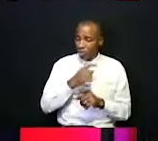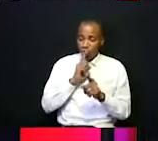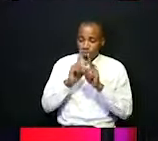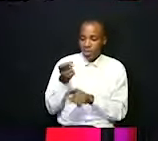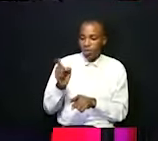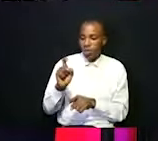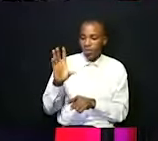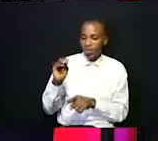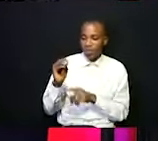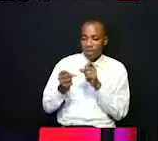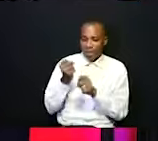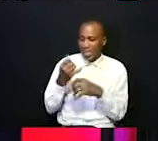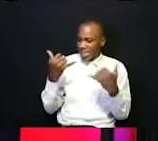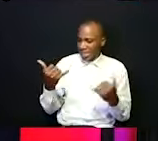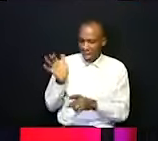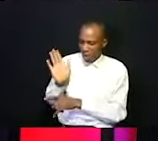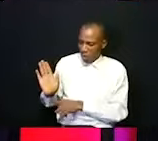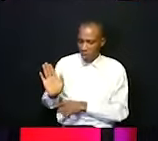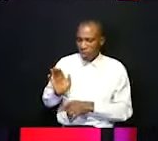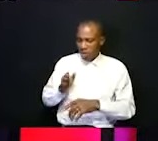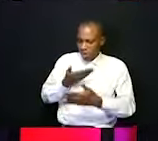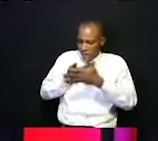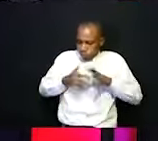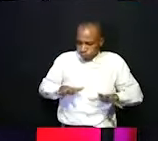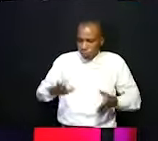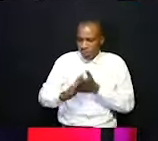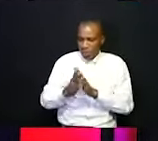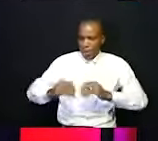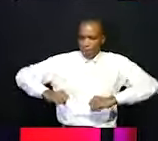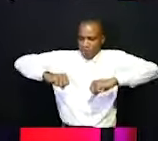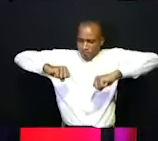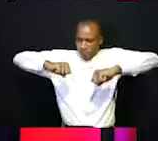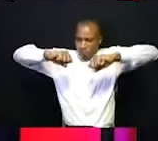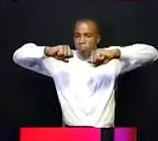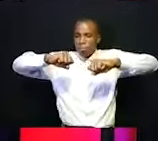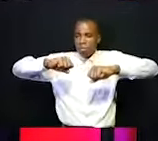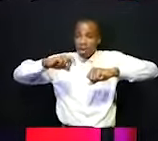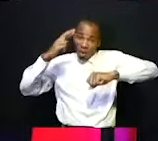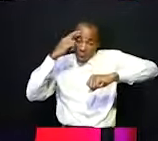this time, the offsprings are still climbing. And so because of the foundation